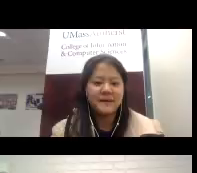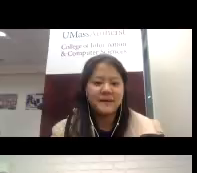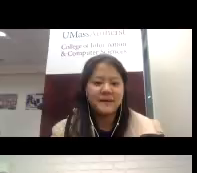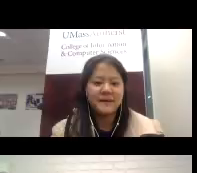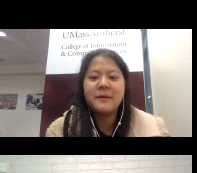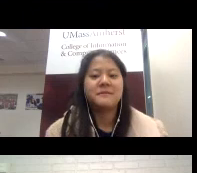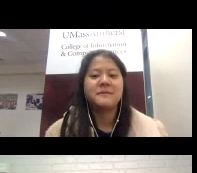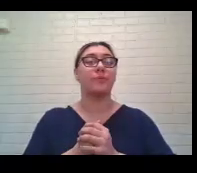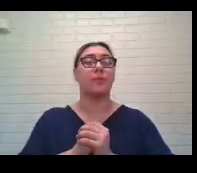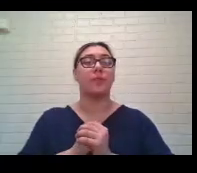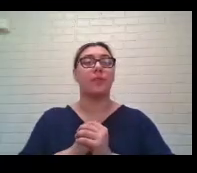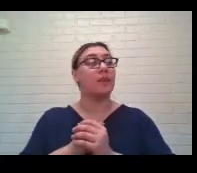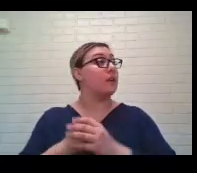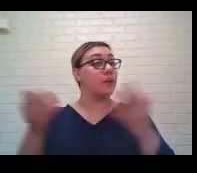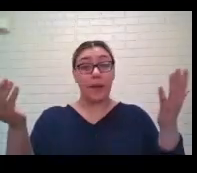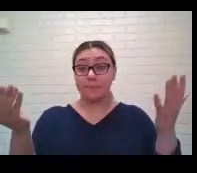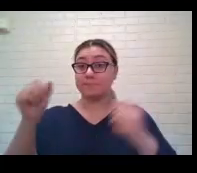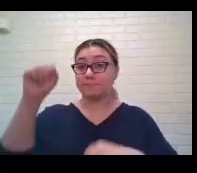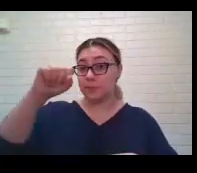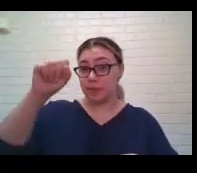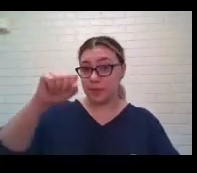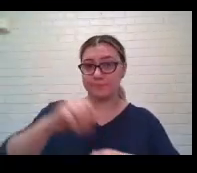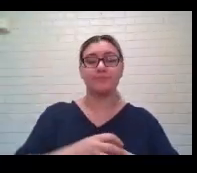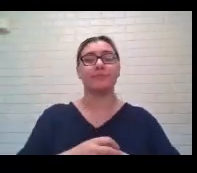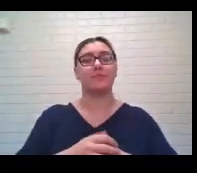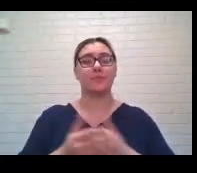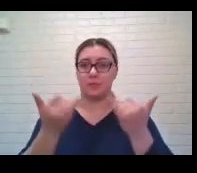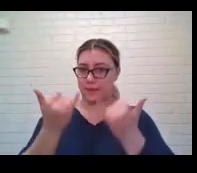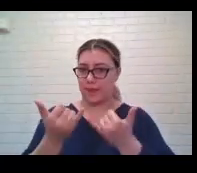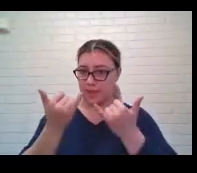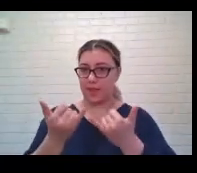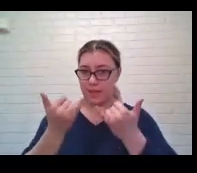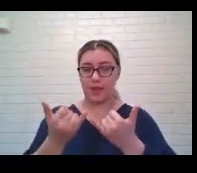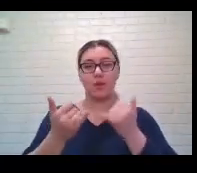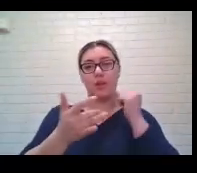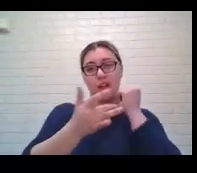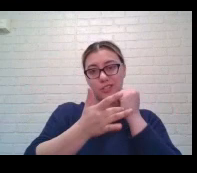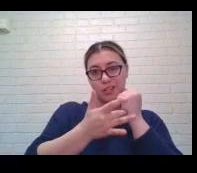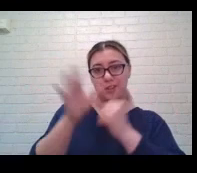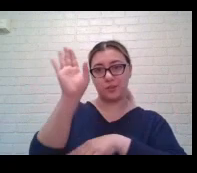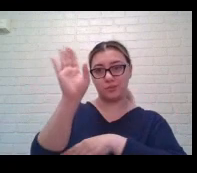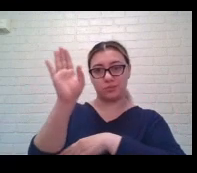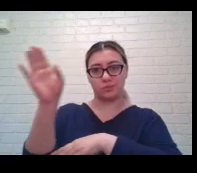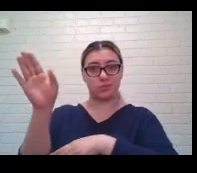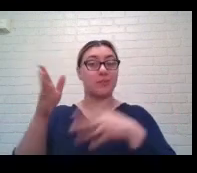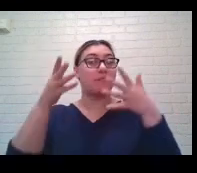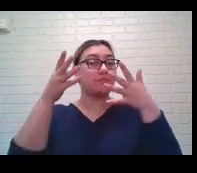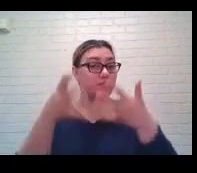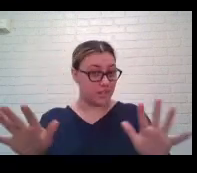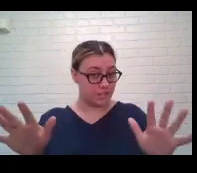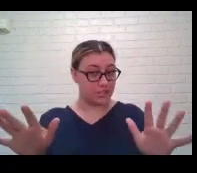So yeah, here we are at the end of technical talks for the voices of data